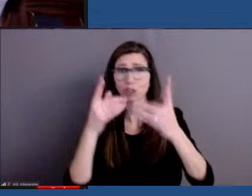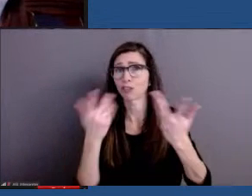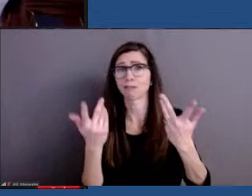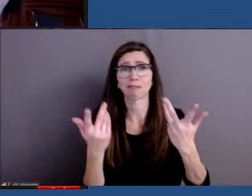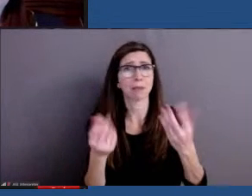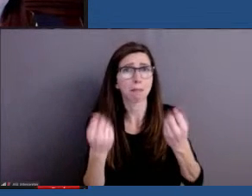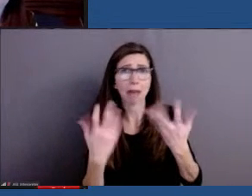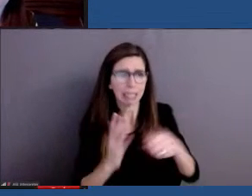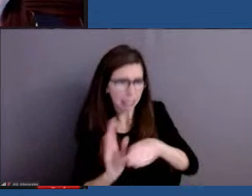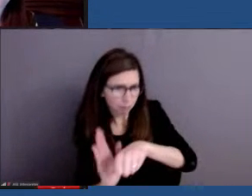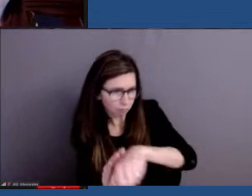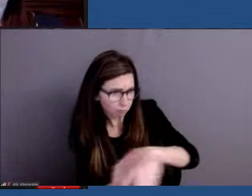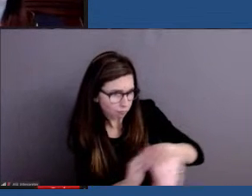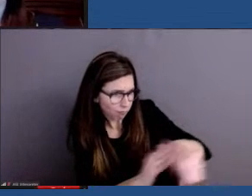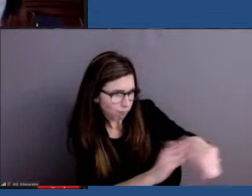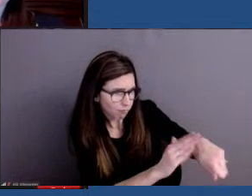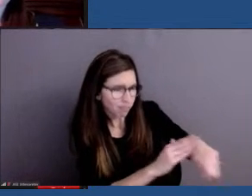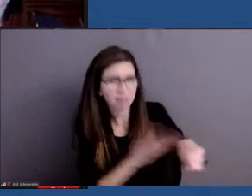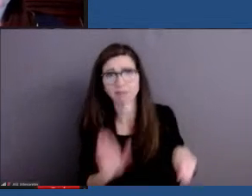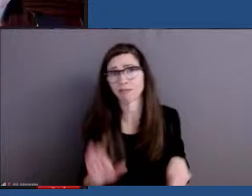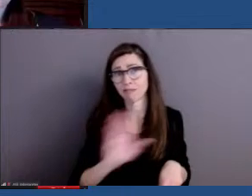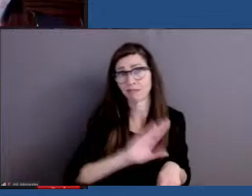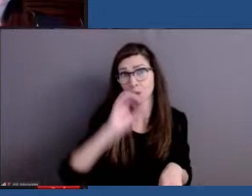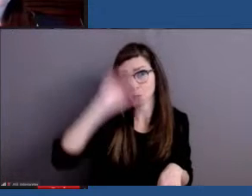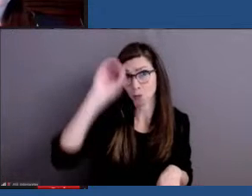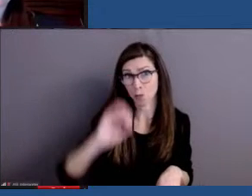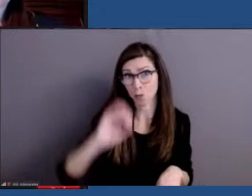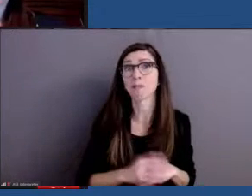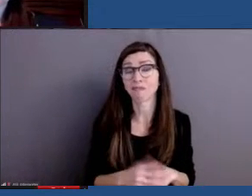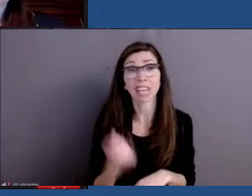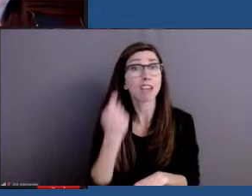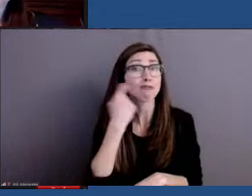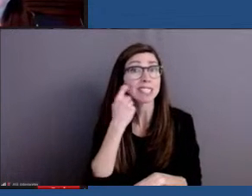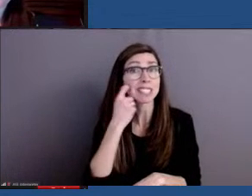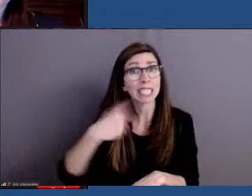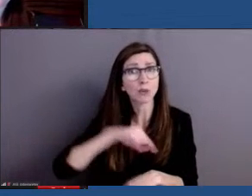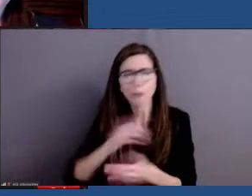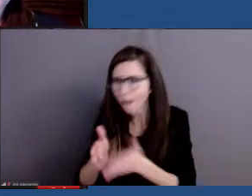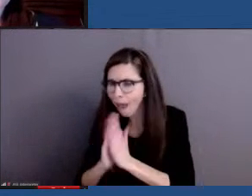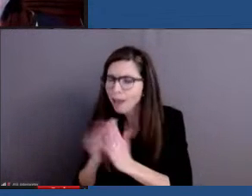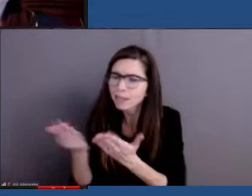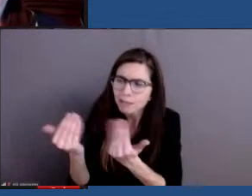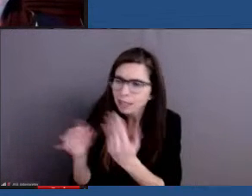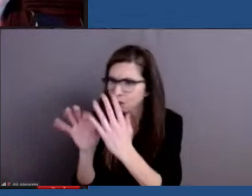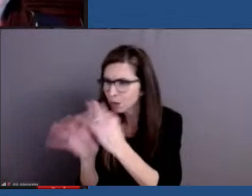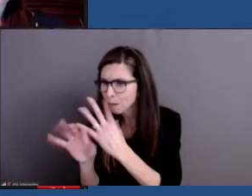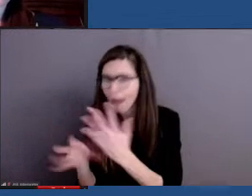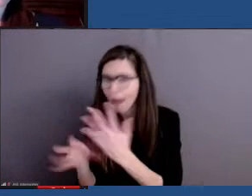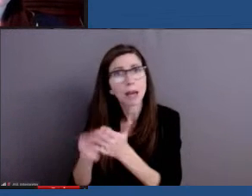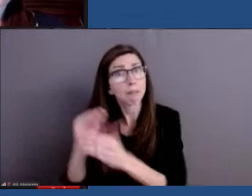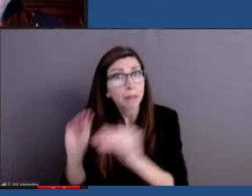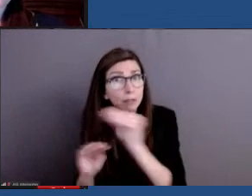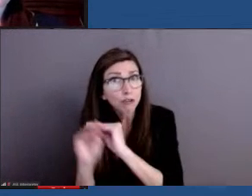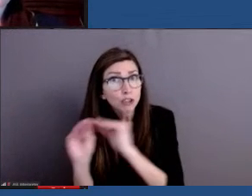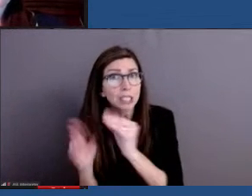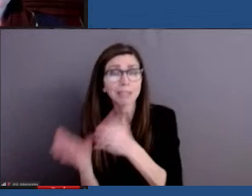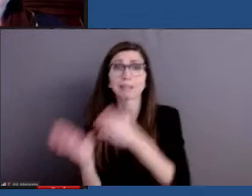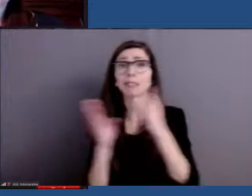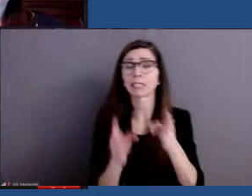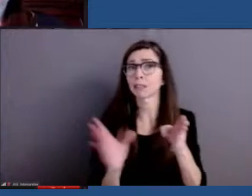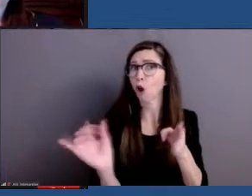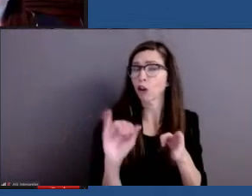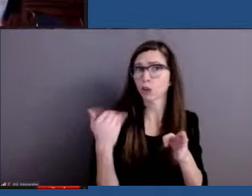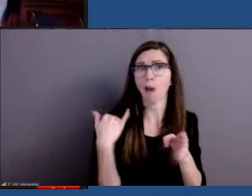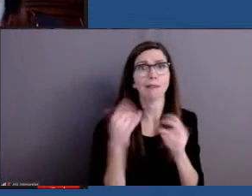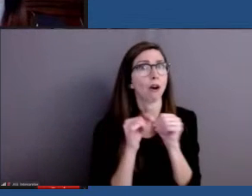city. We were recently consulting on our city budget. You'll see ongoing engagement related